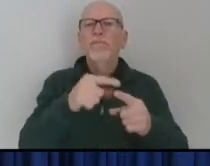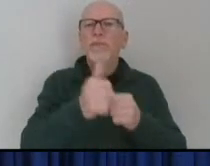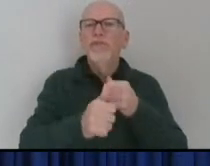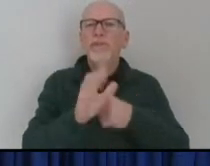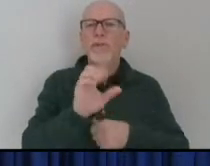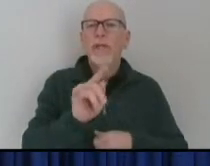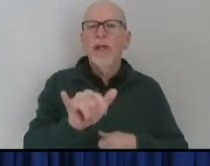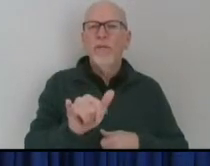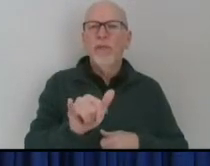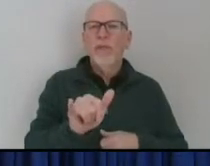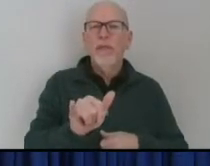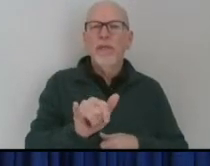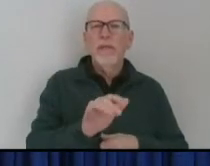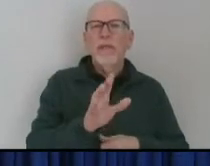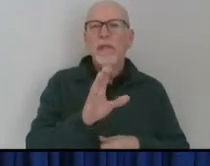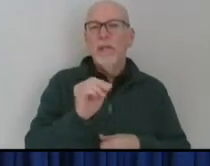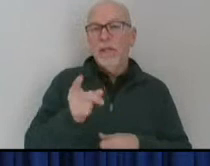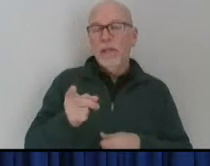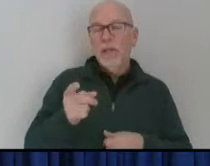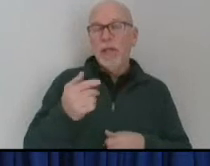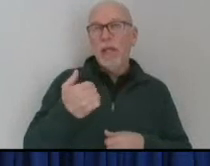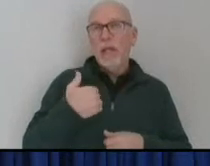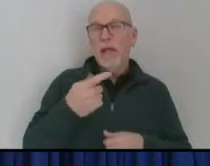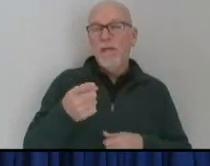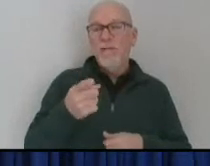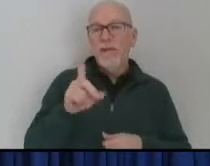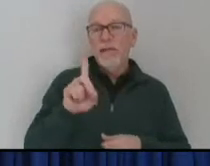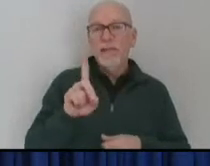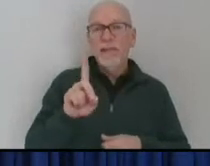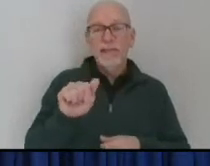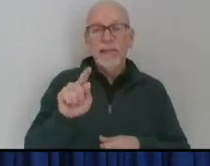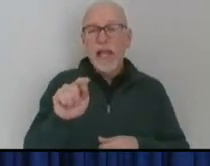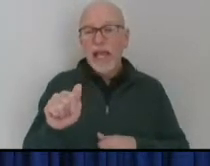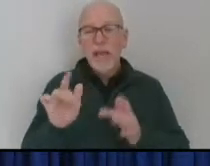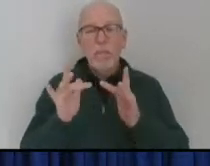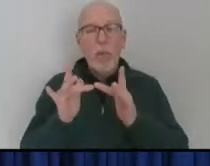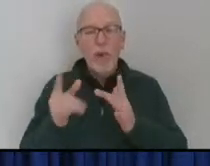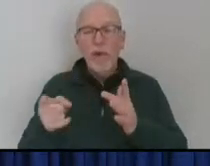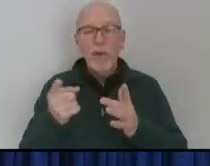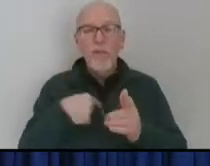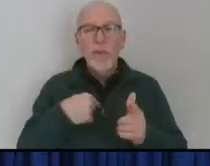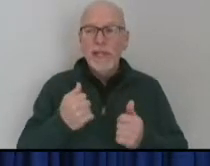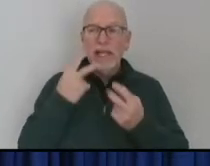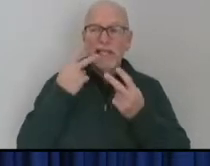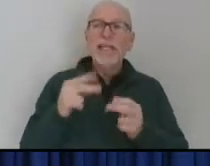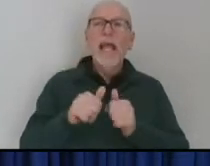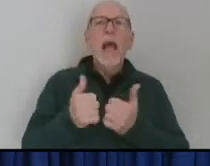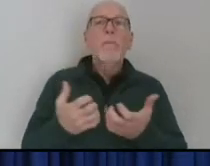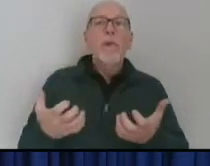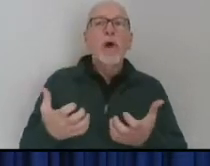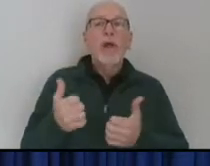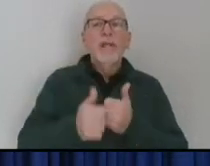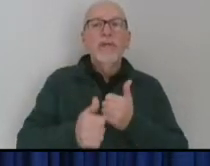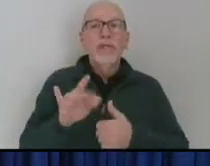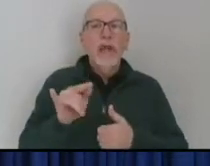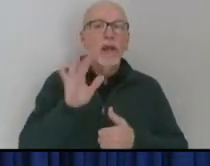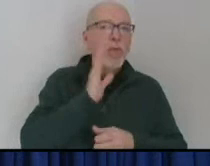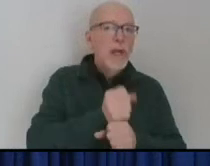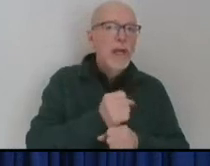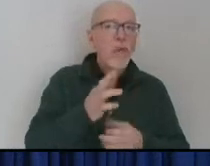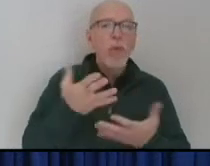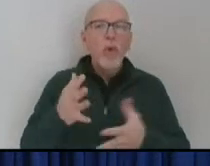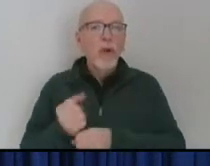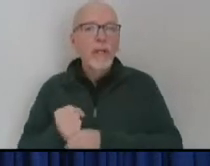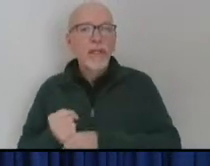county? And is there a data portal where we can see how much our county will get or has received